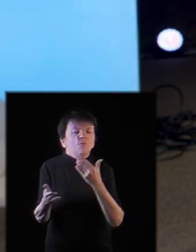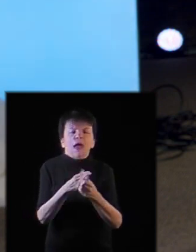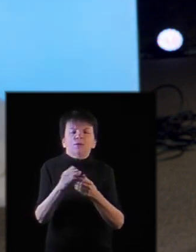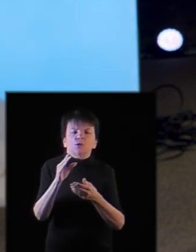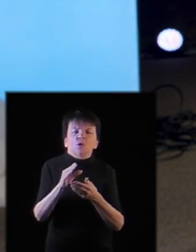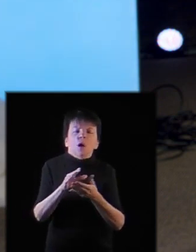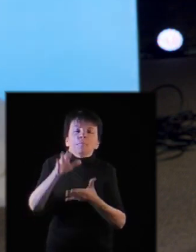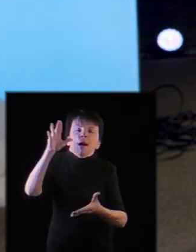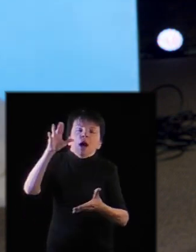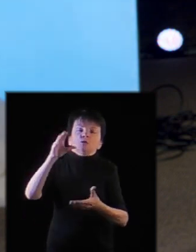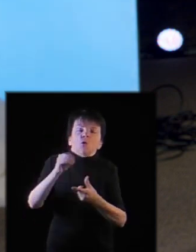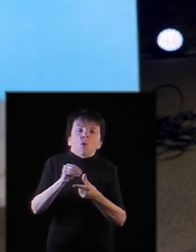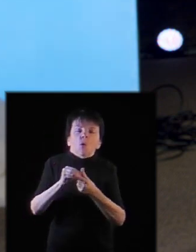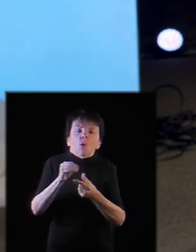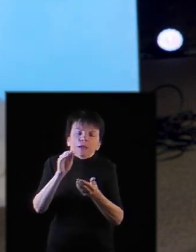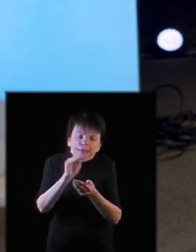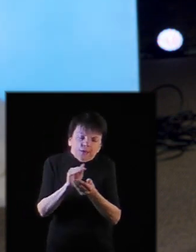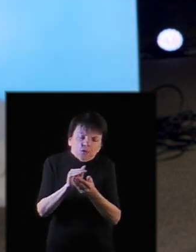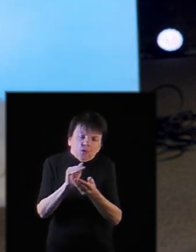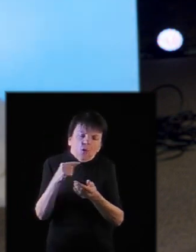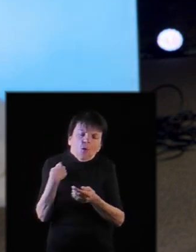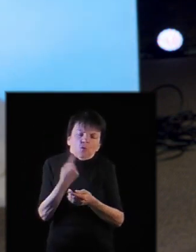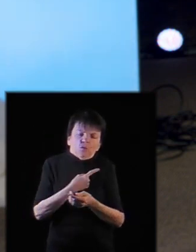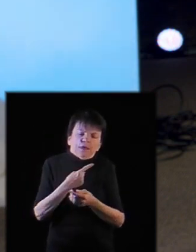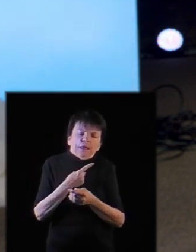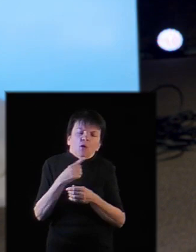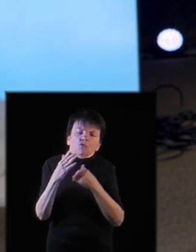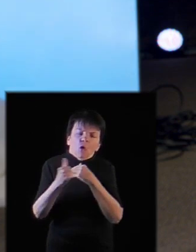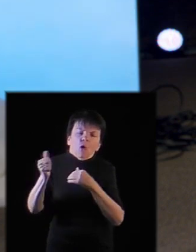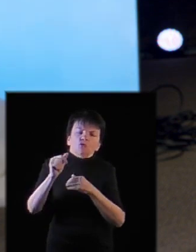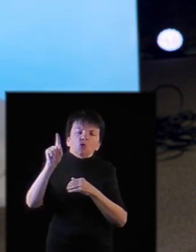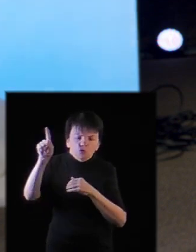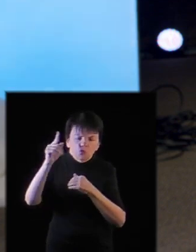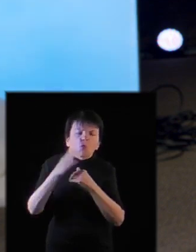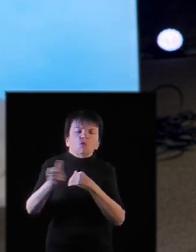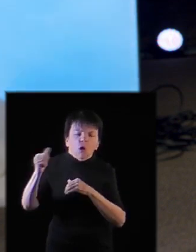us to be givers. And we give with great joy today.